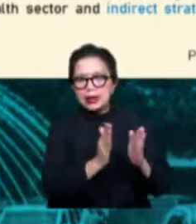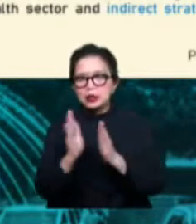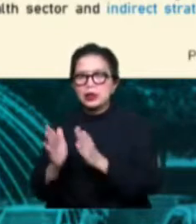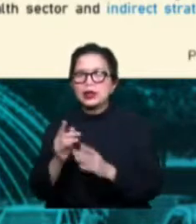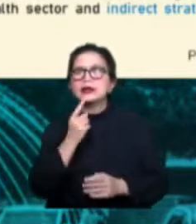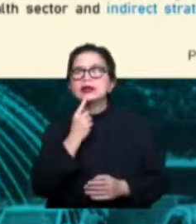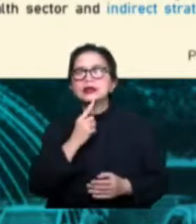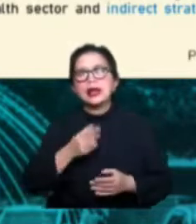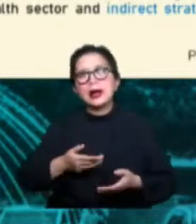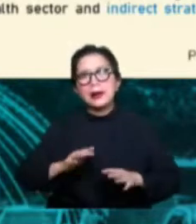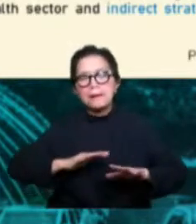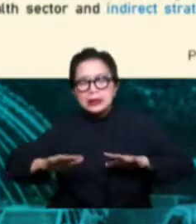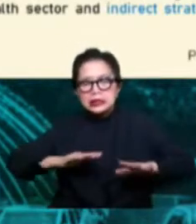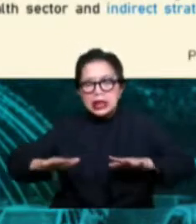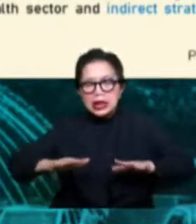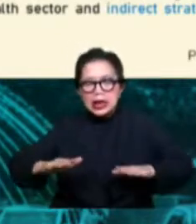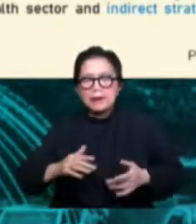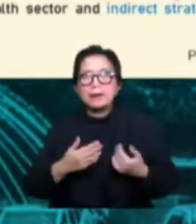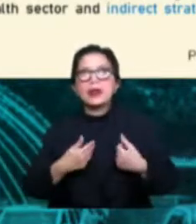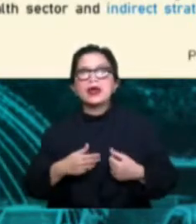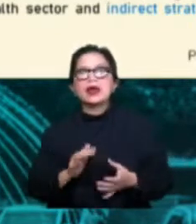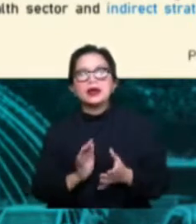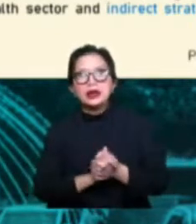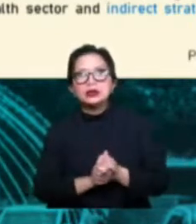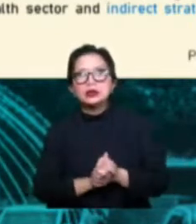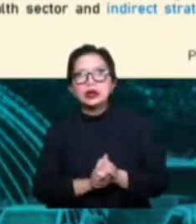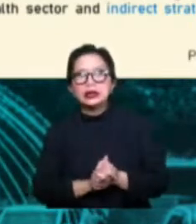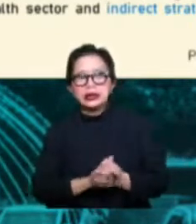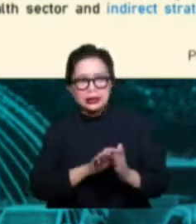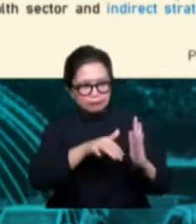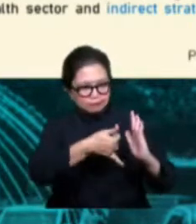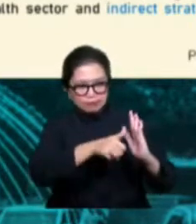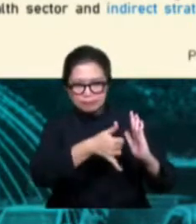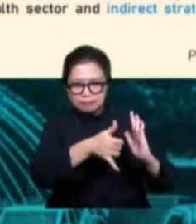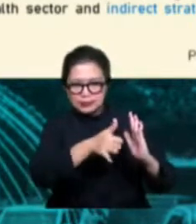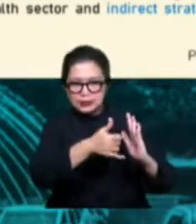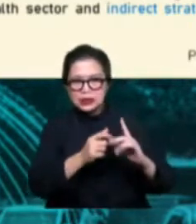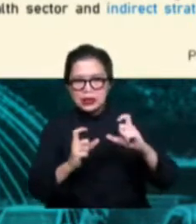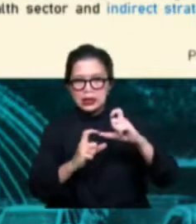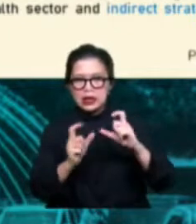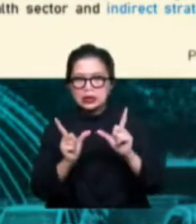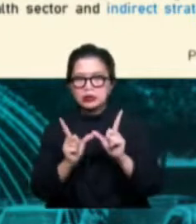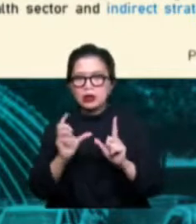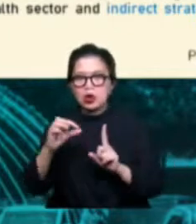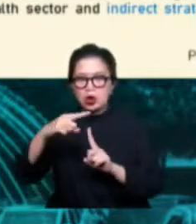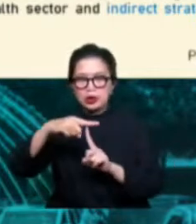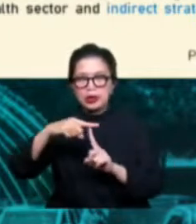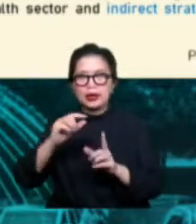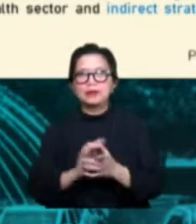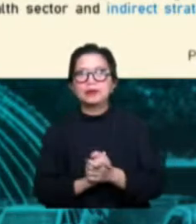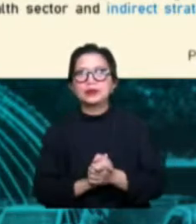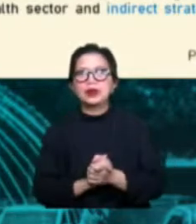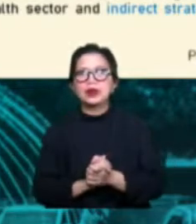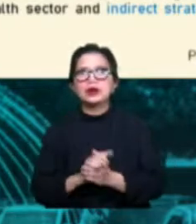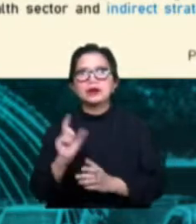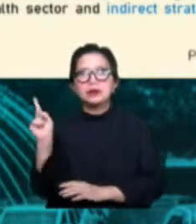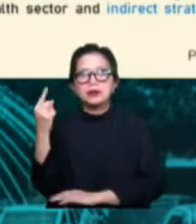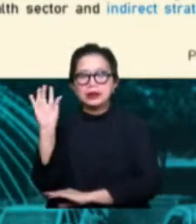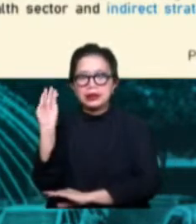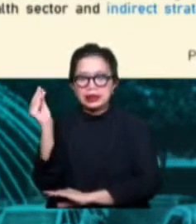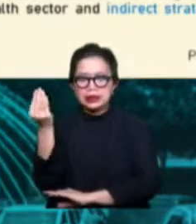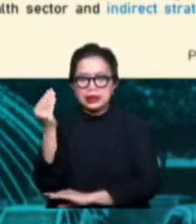SWOT analysis. The local government agency of Jakarta province become internal scope to